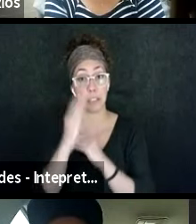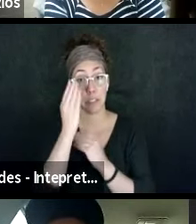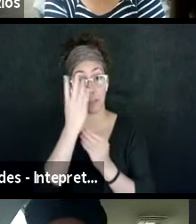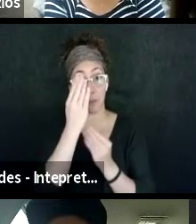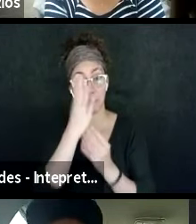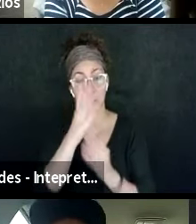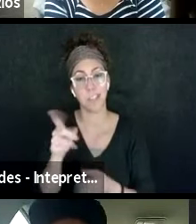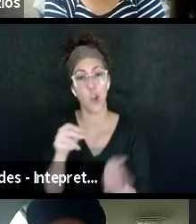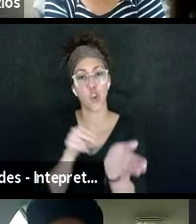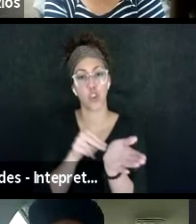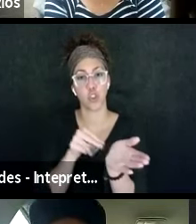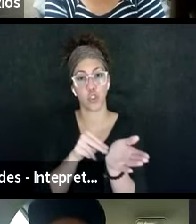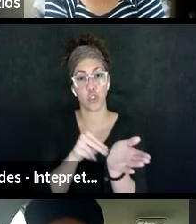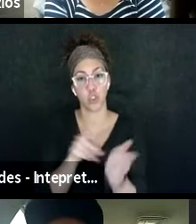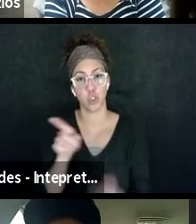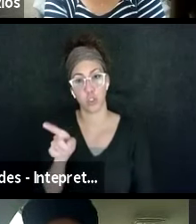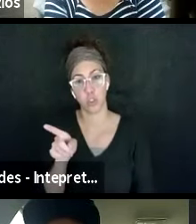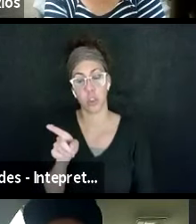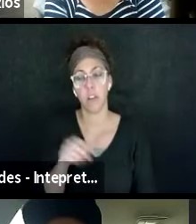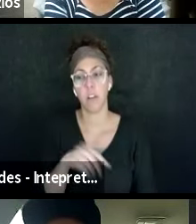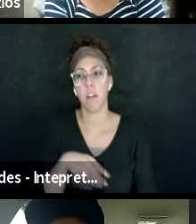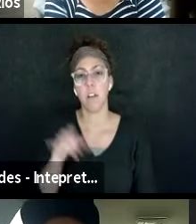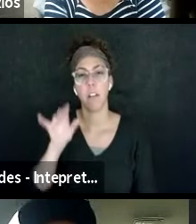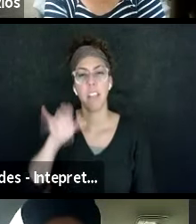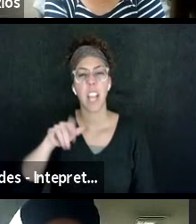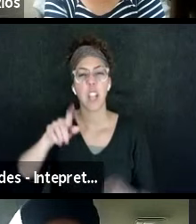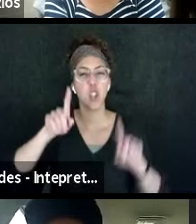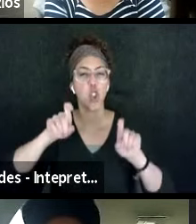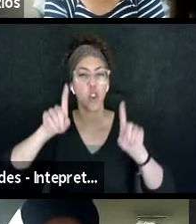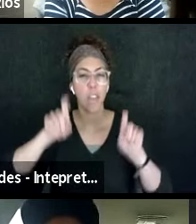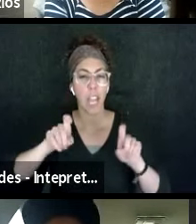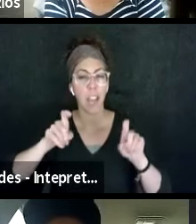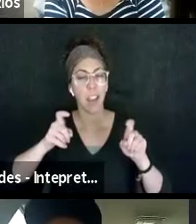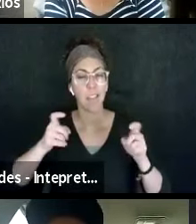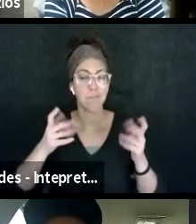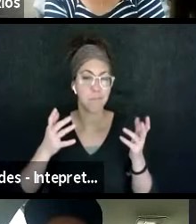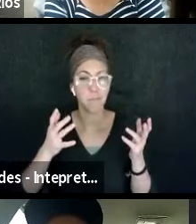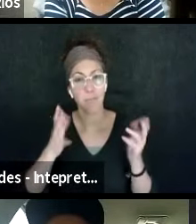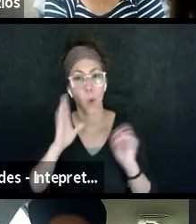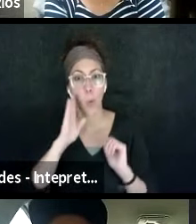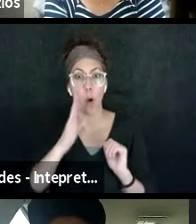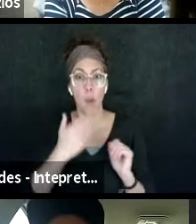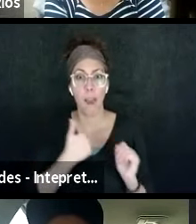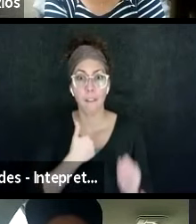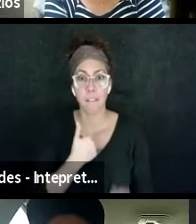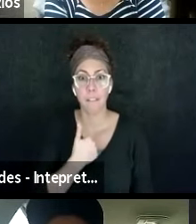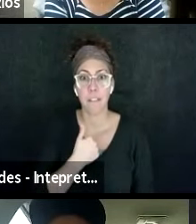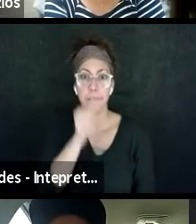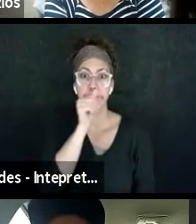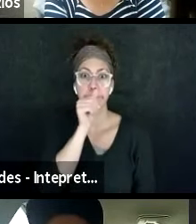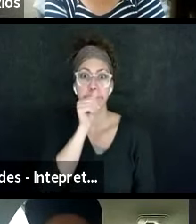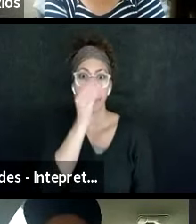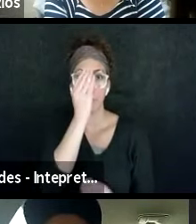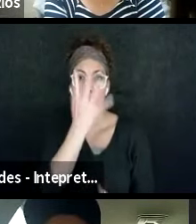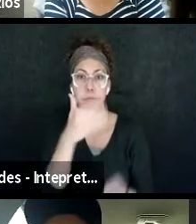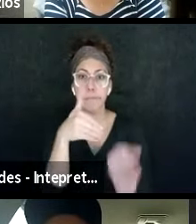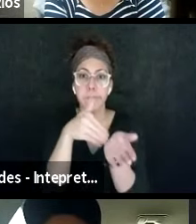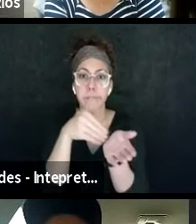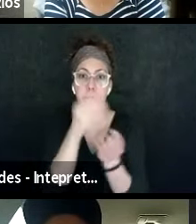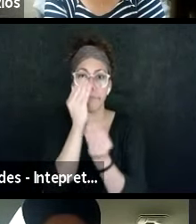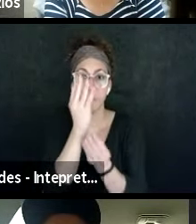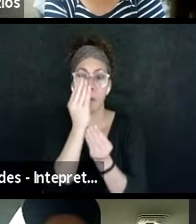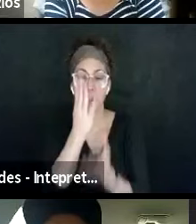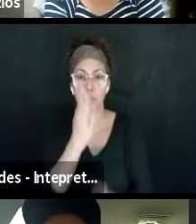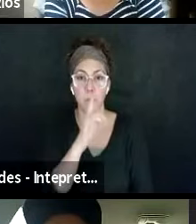Arguably, that survey or that screening would contain some confidential medical information, and so we